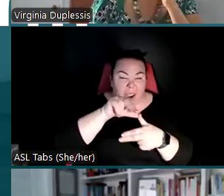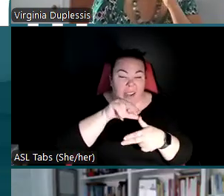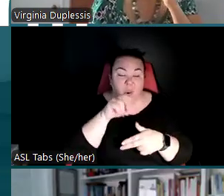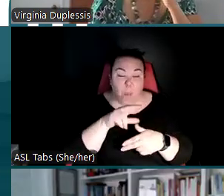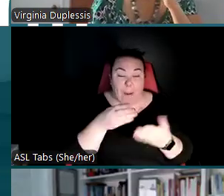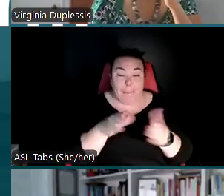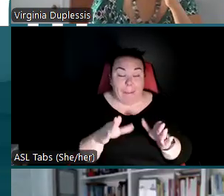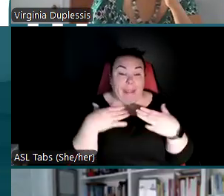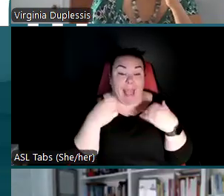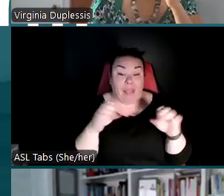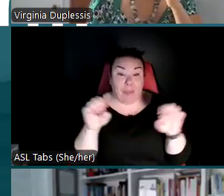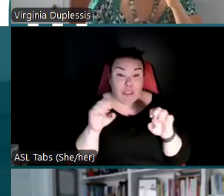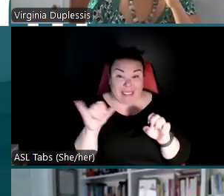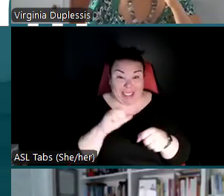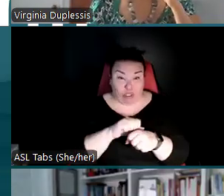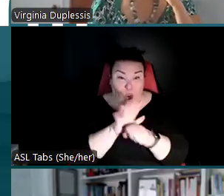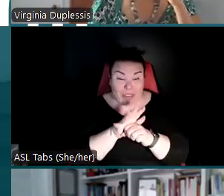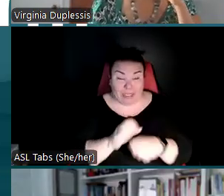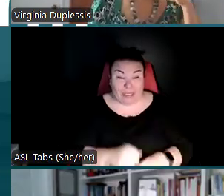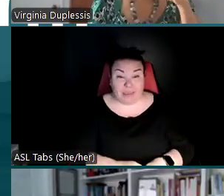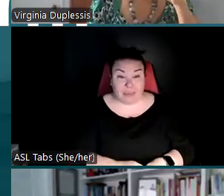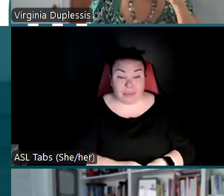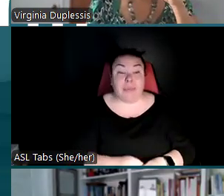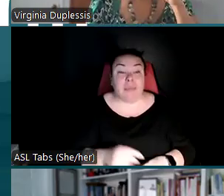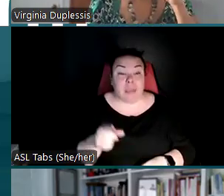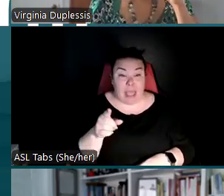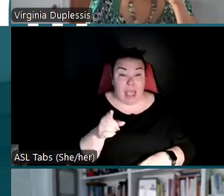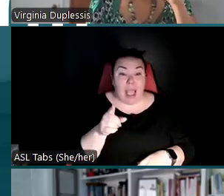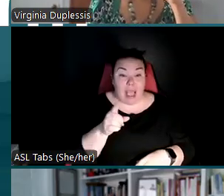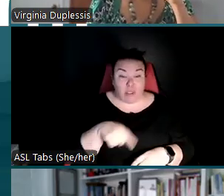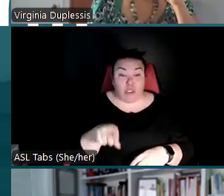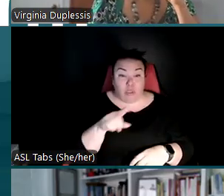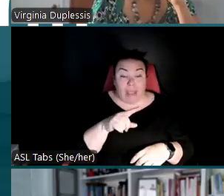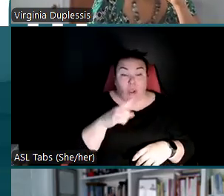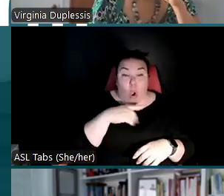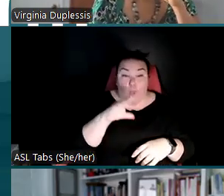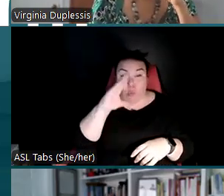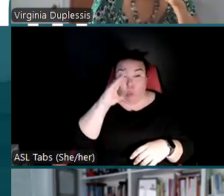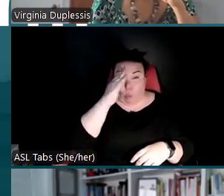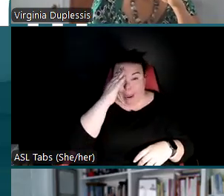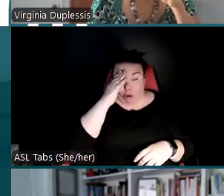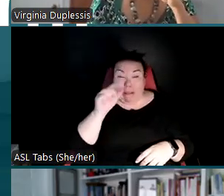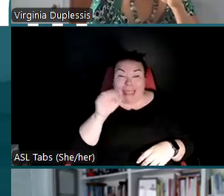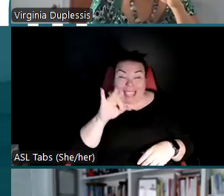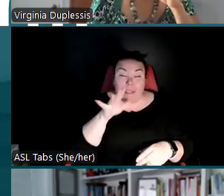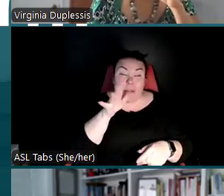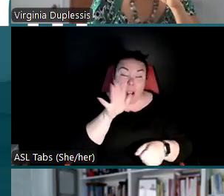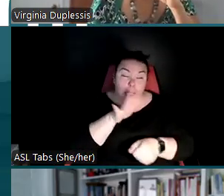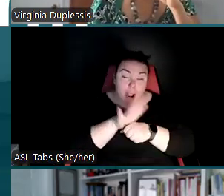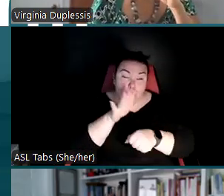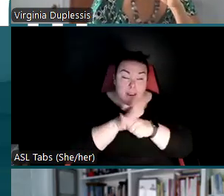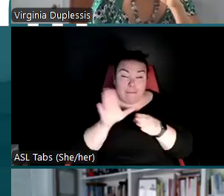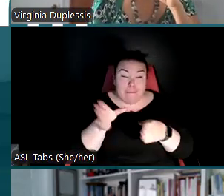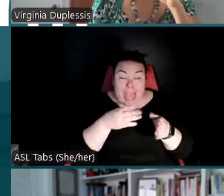course, as you guys are probably very aware, the lack of planning takes a huge toll on our staff, our